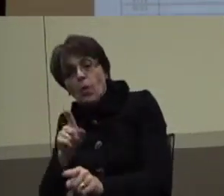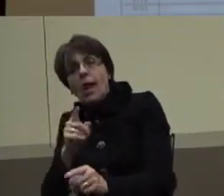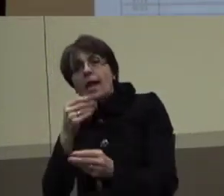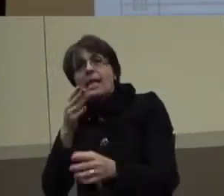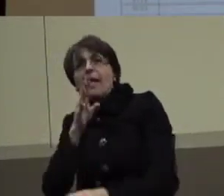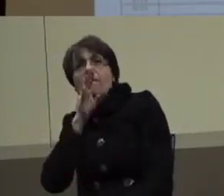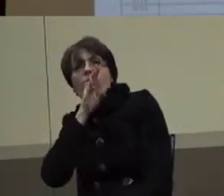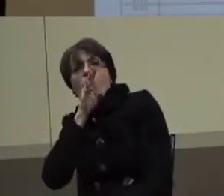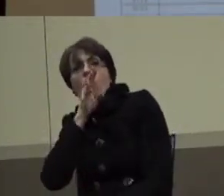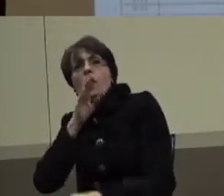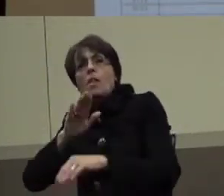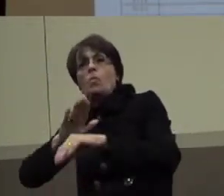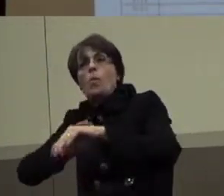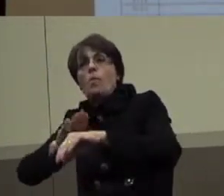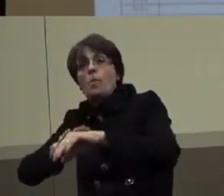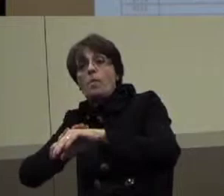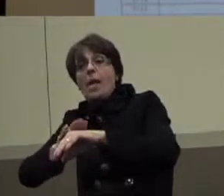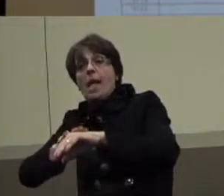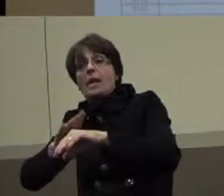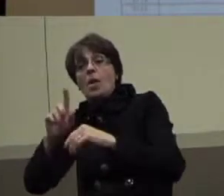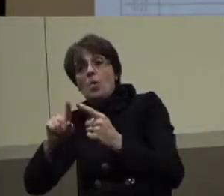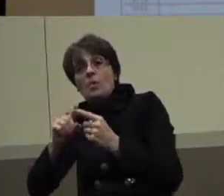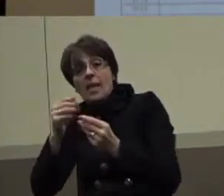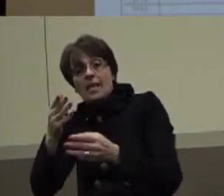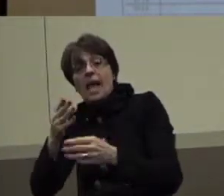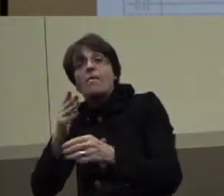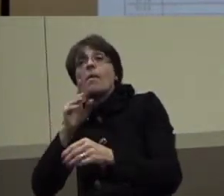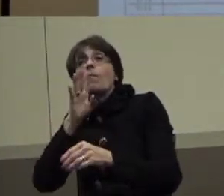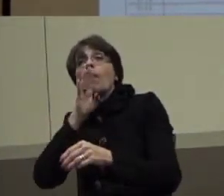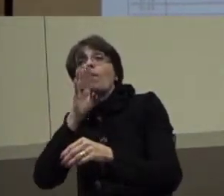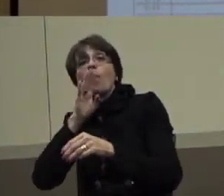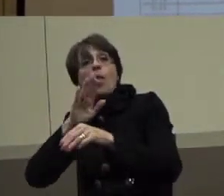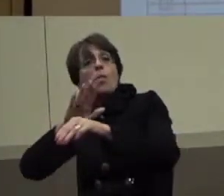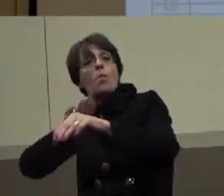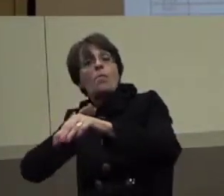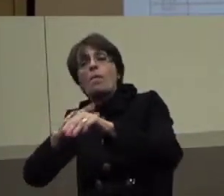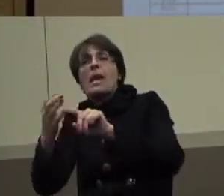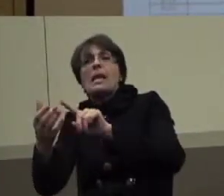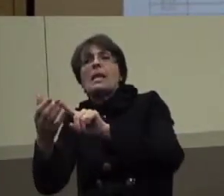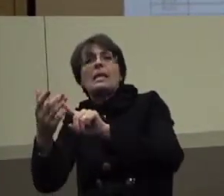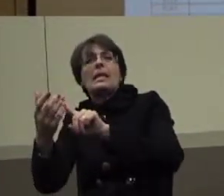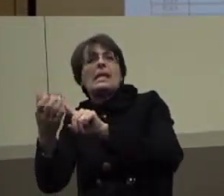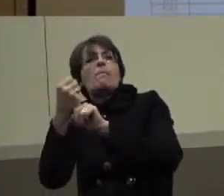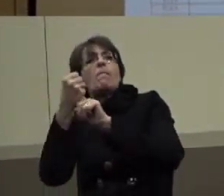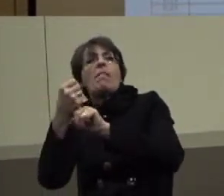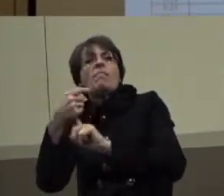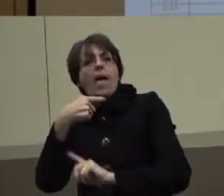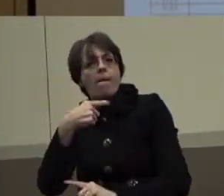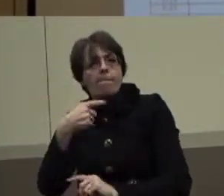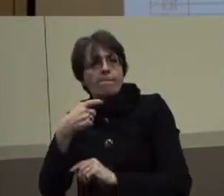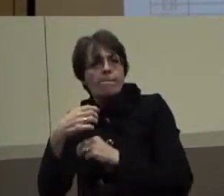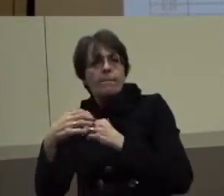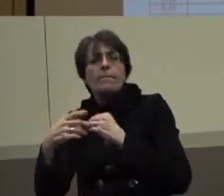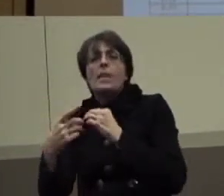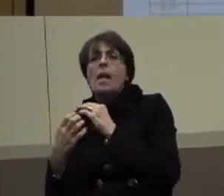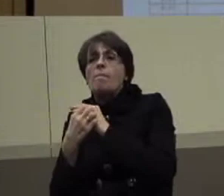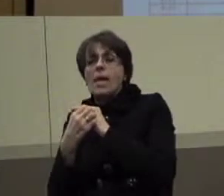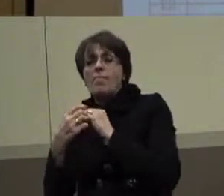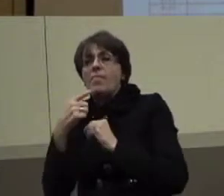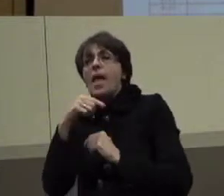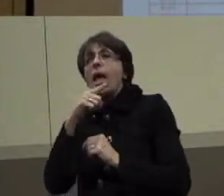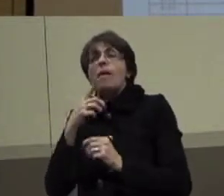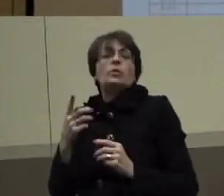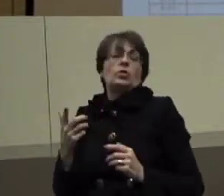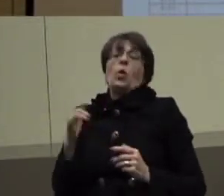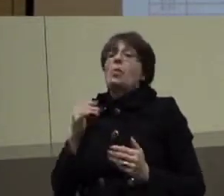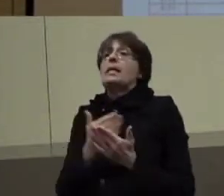them a verbal reprimand, and the minute they gave them a verbal reprimand, the kid bit them, which is a different behavior than what they were doing in the first place. So